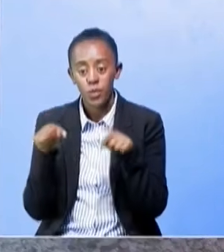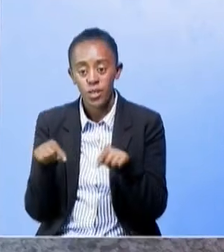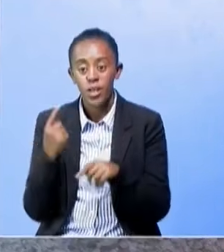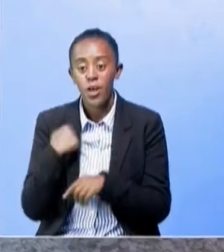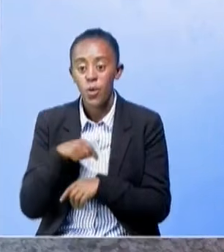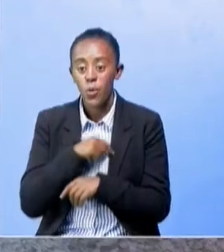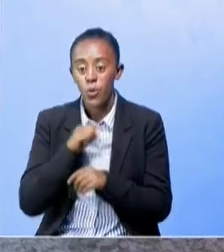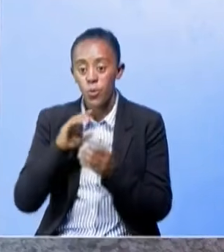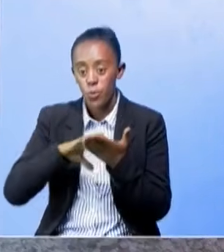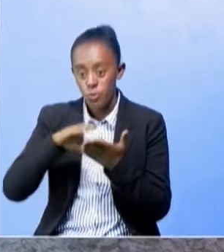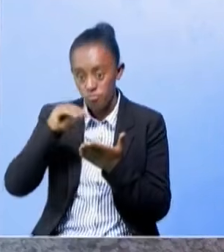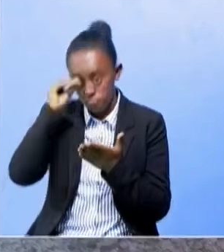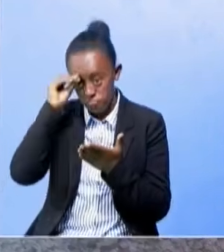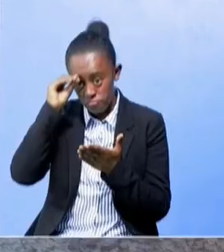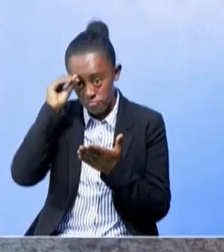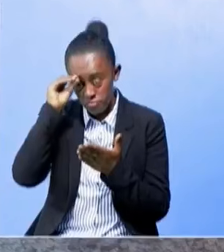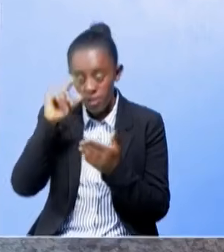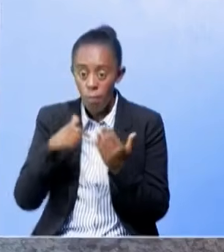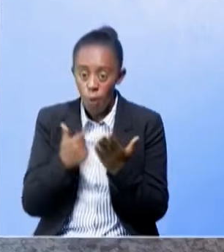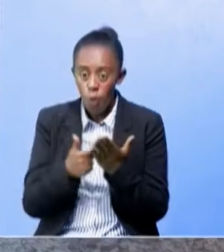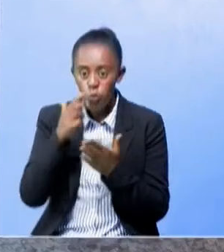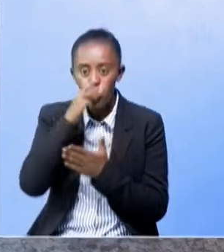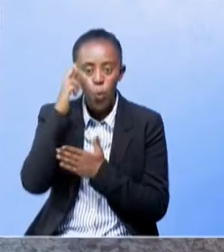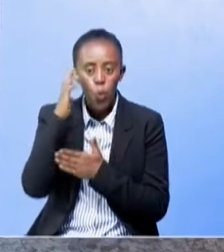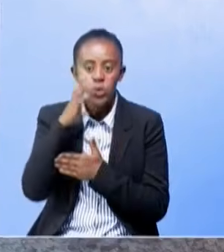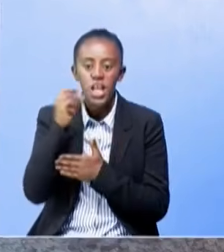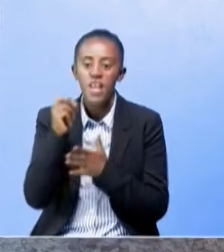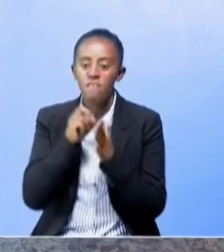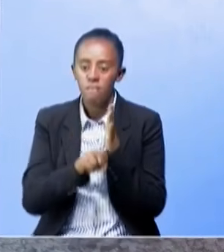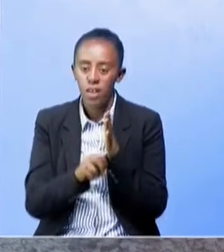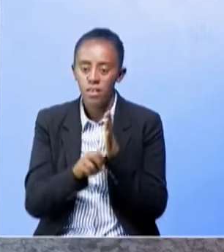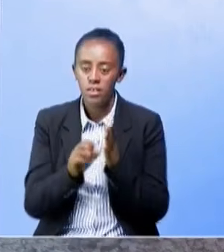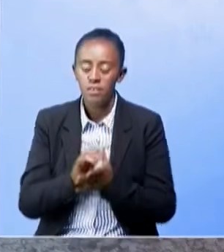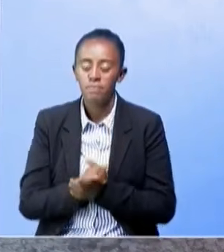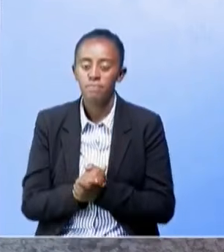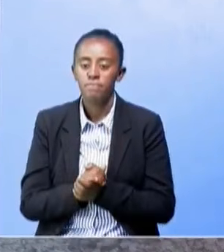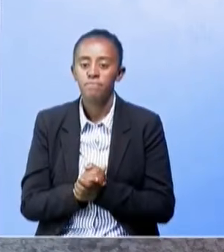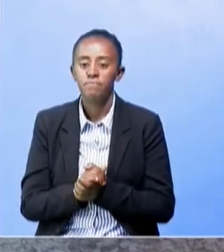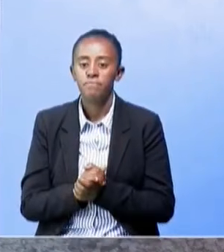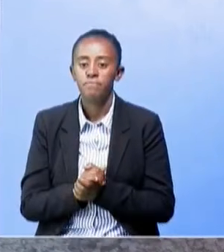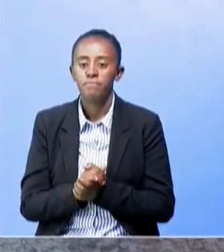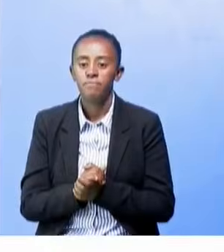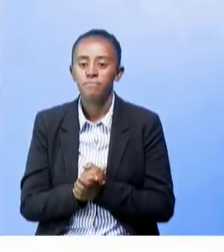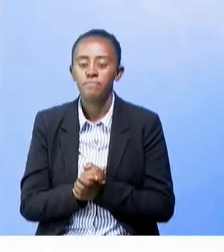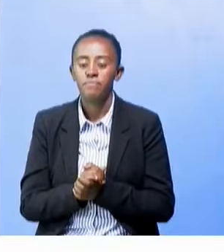will learn about cause and effect writing.